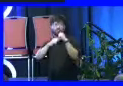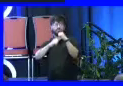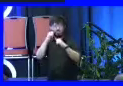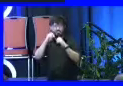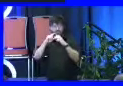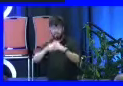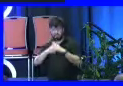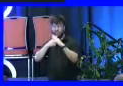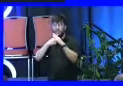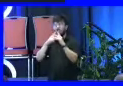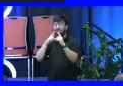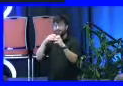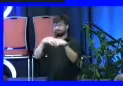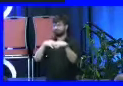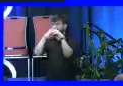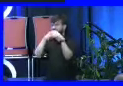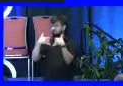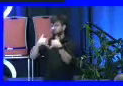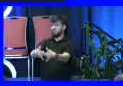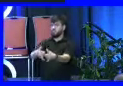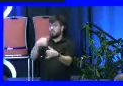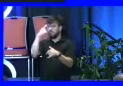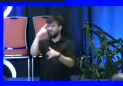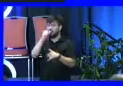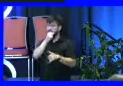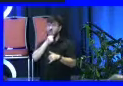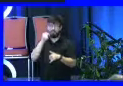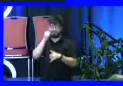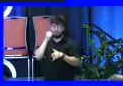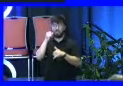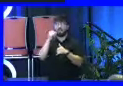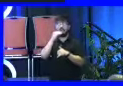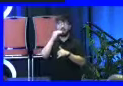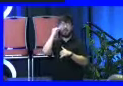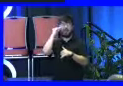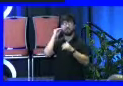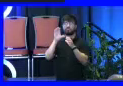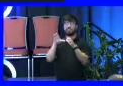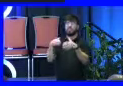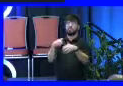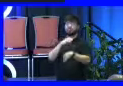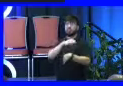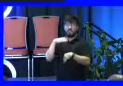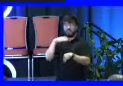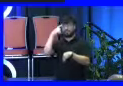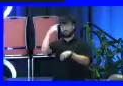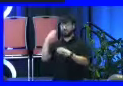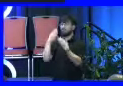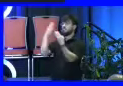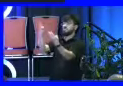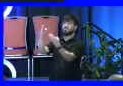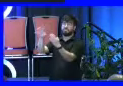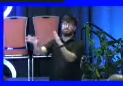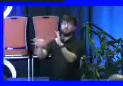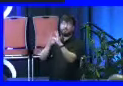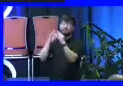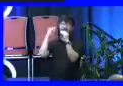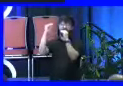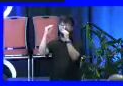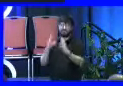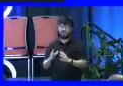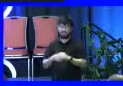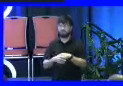from a foundation for our Arizona Housing Coalition to be able to do a request for proposal to select a vendor. So that's how we were